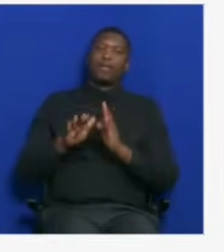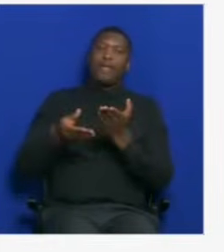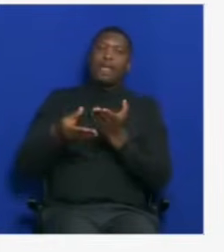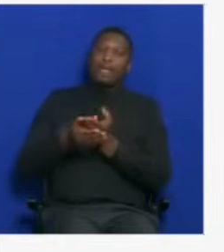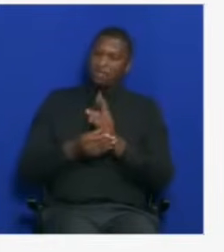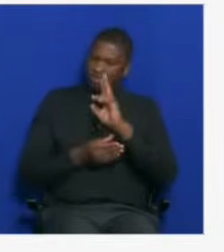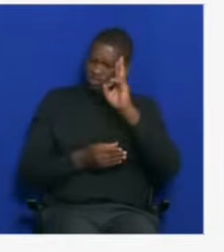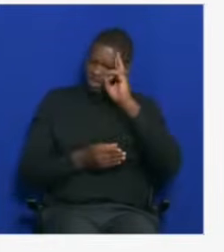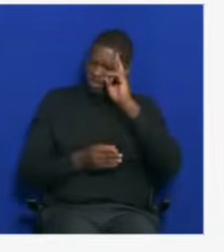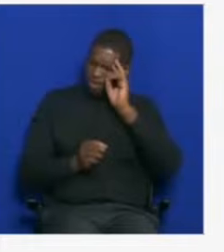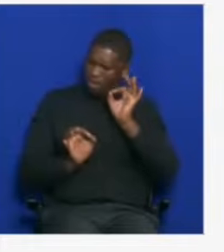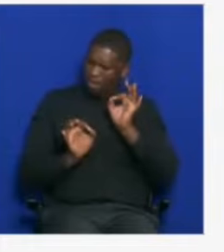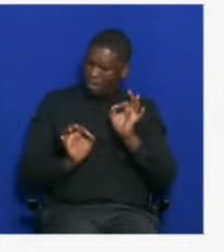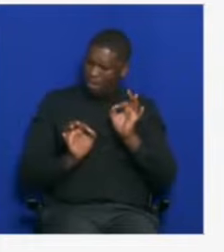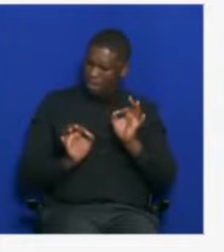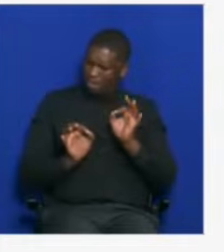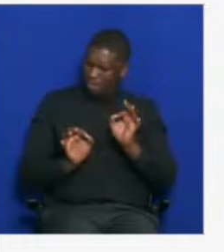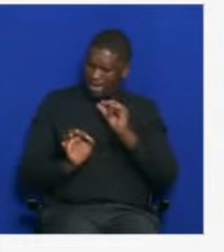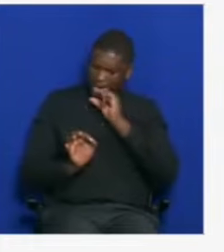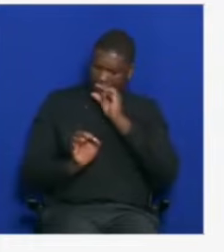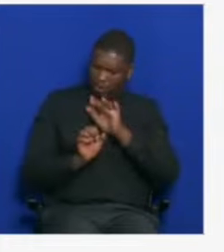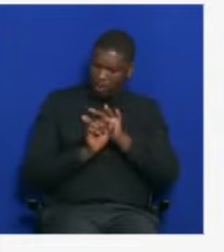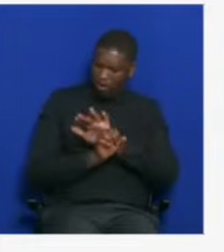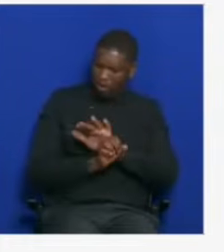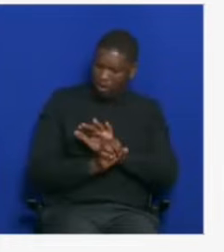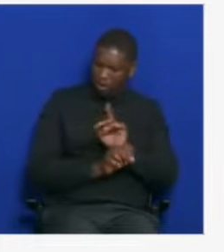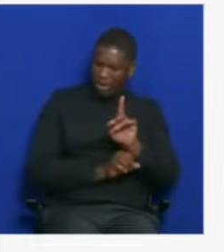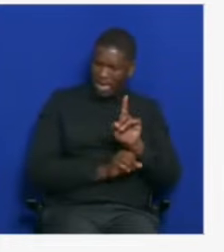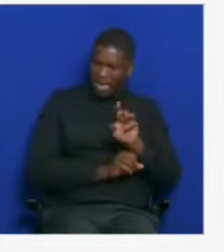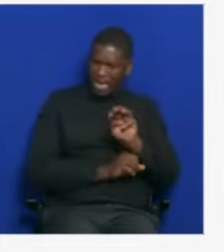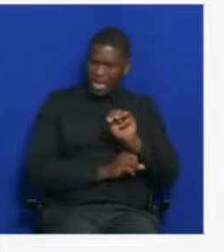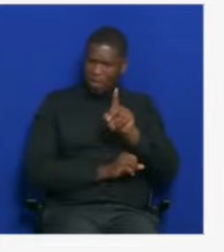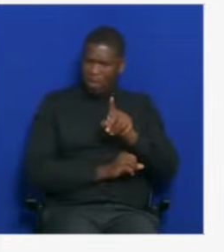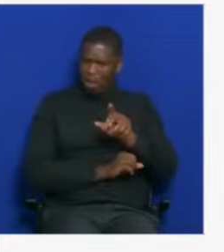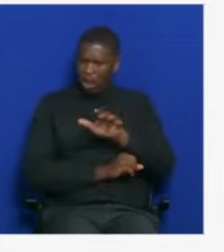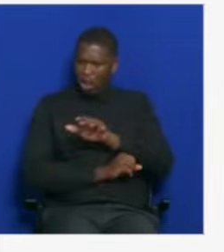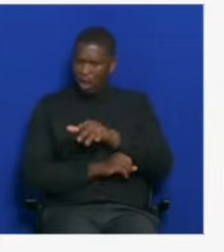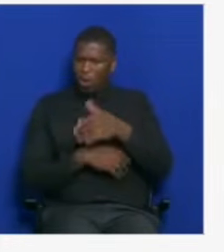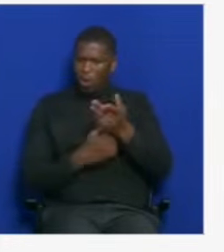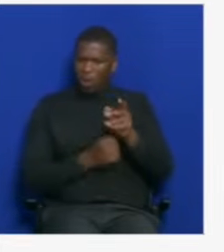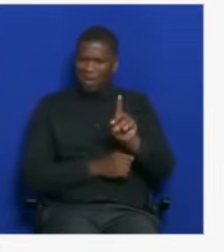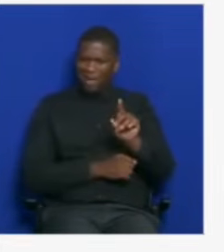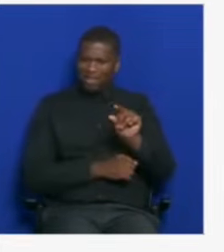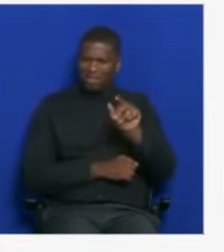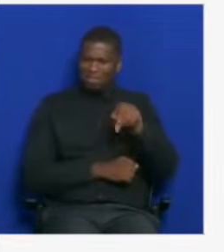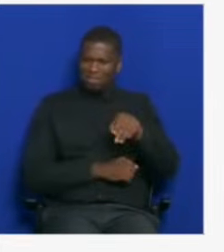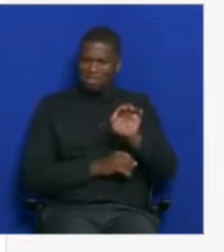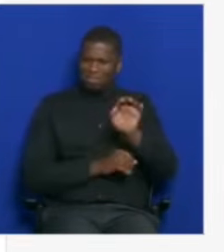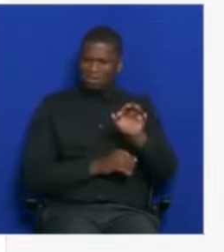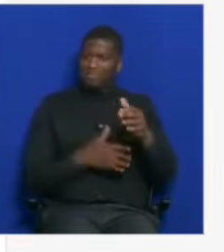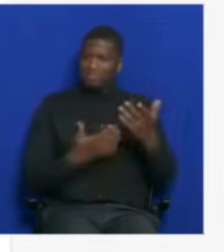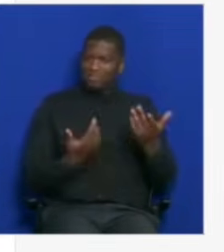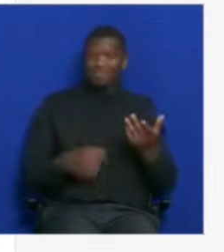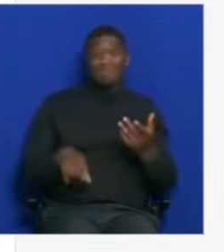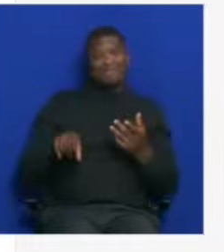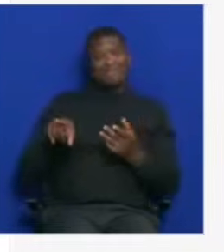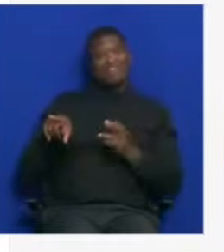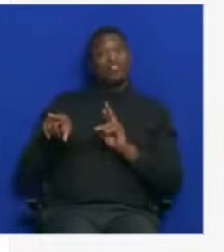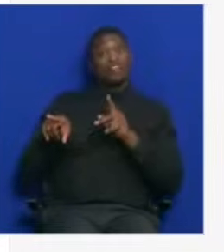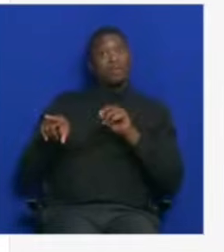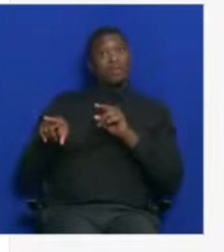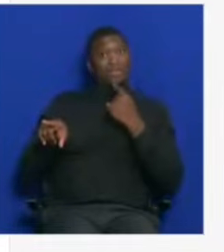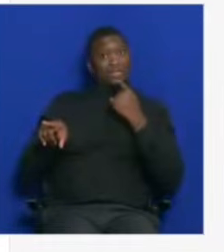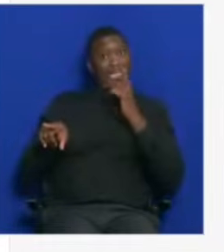exact acronym, KMP or KGP. Rapesu then replied that he would send